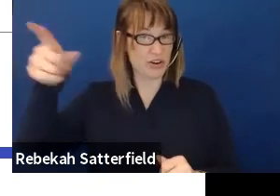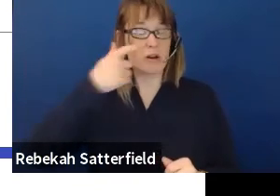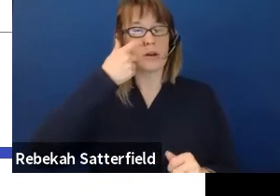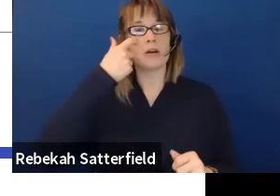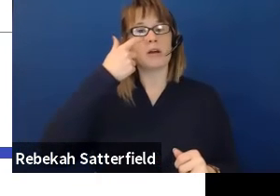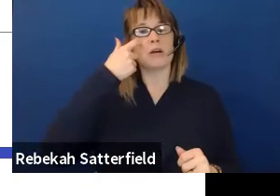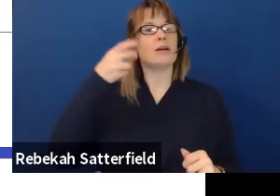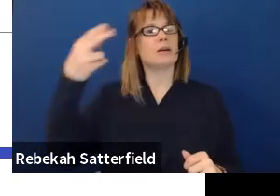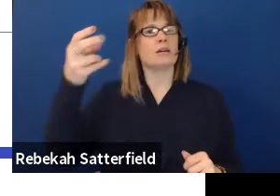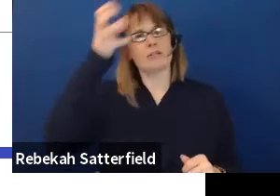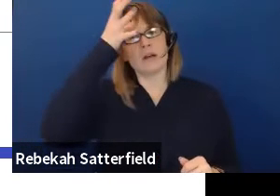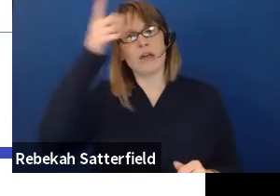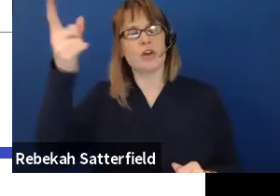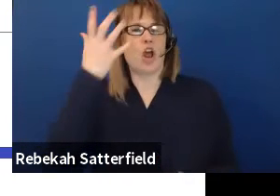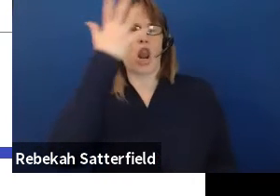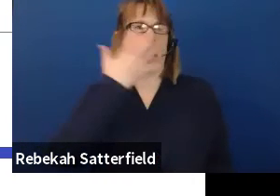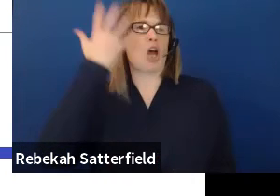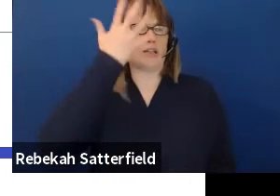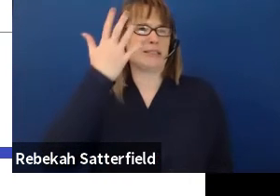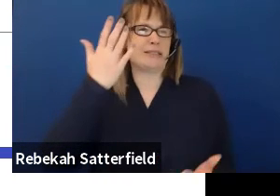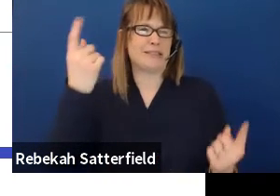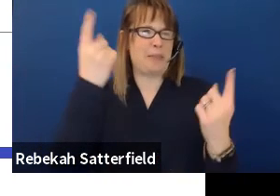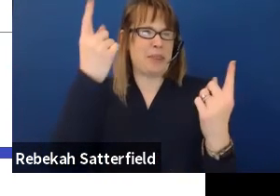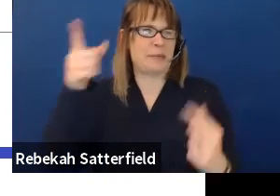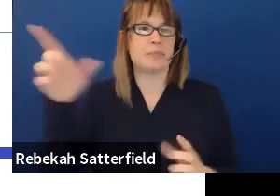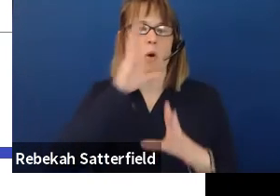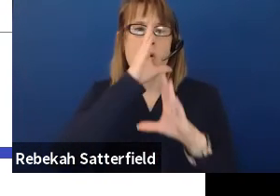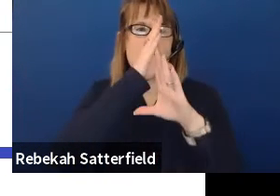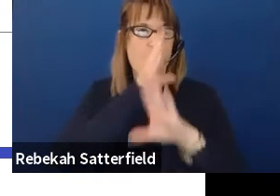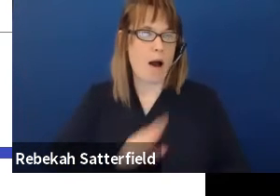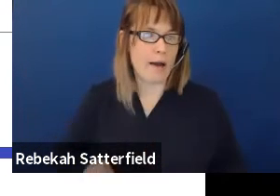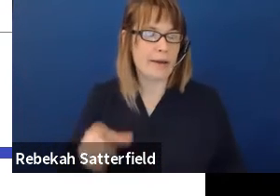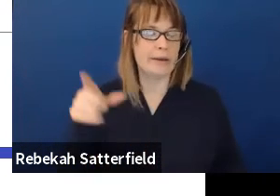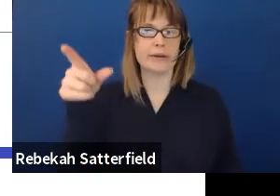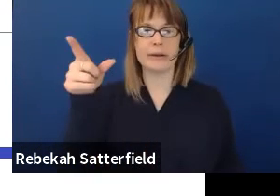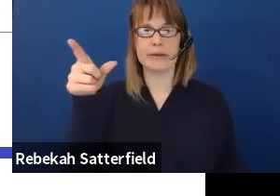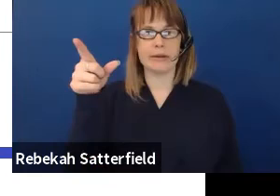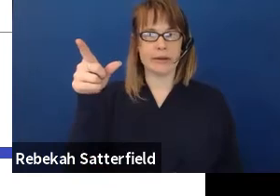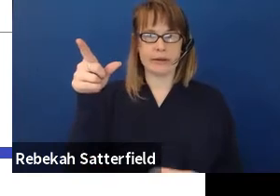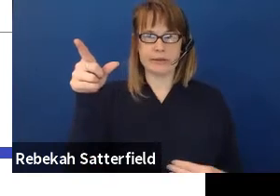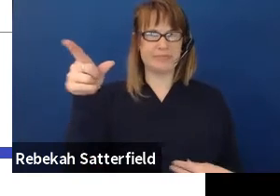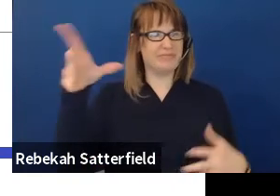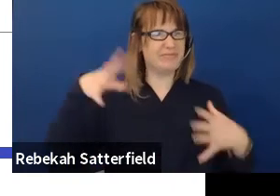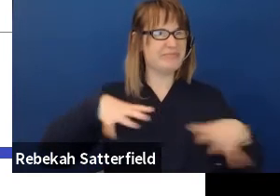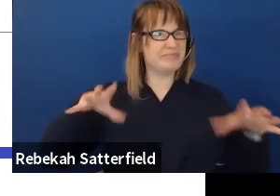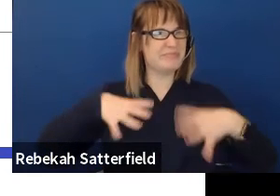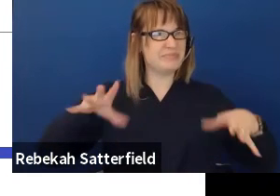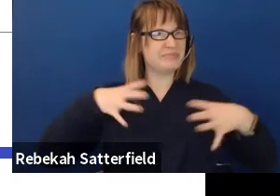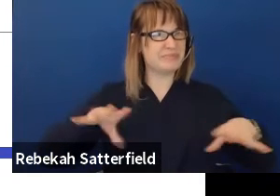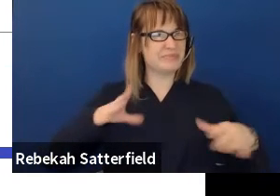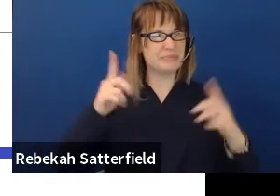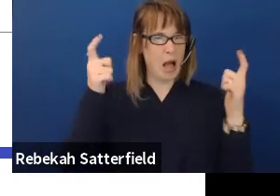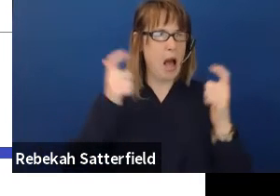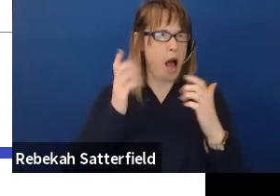words, he looked a certain way. He was quiet. His way of dress was very